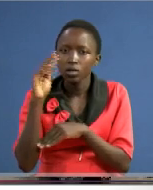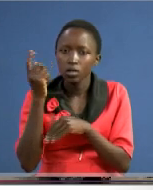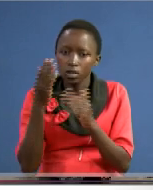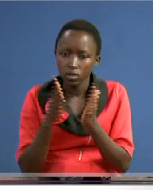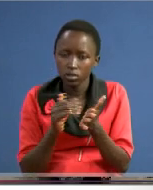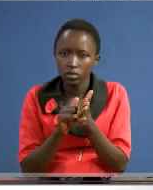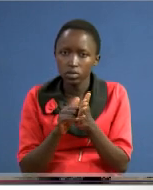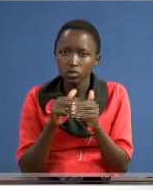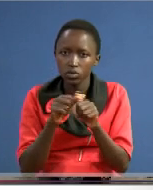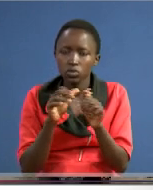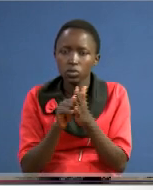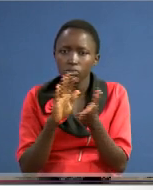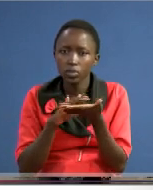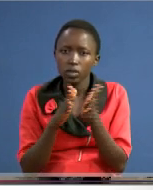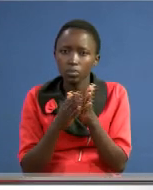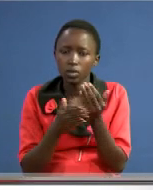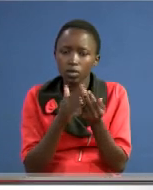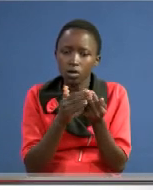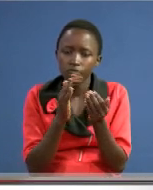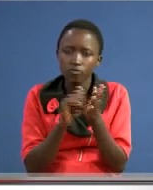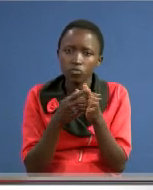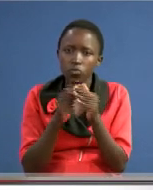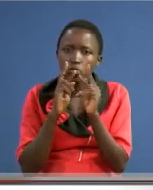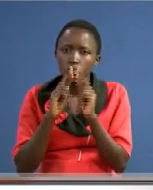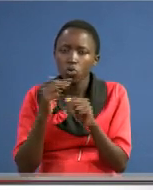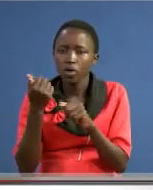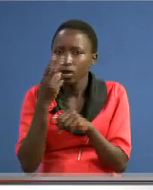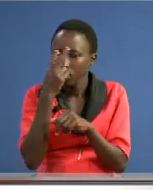Kenyans to remain vigilant and report any